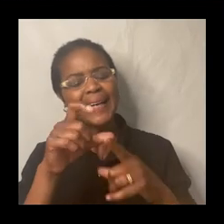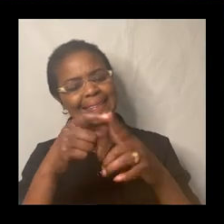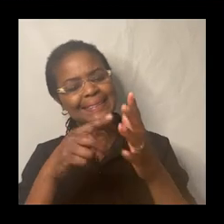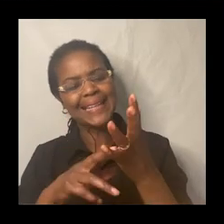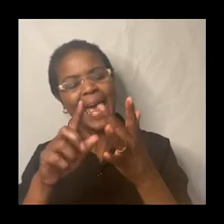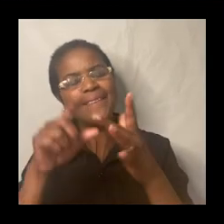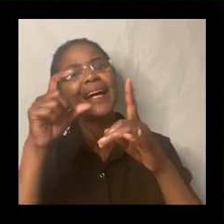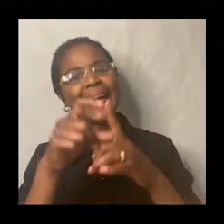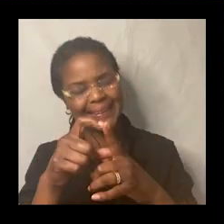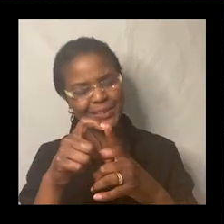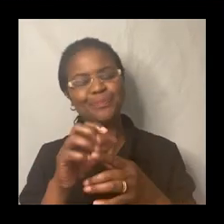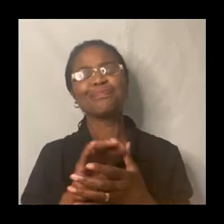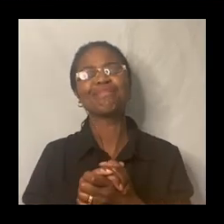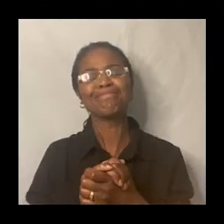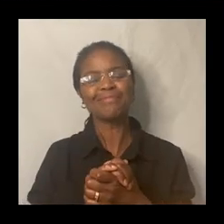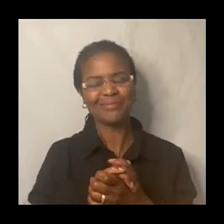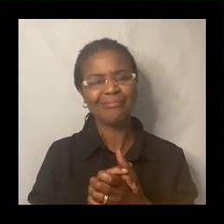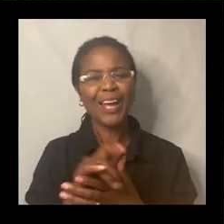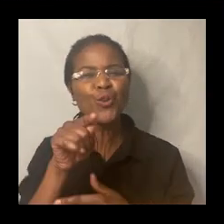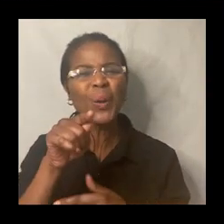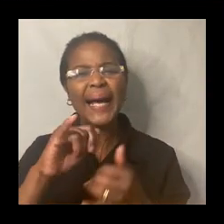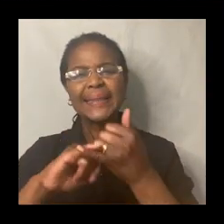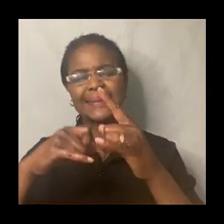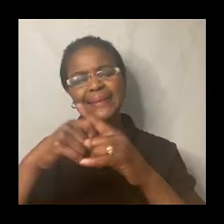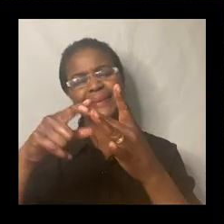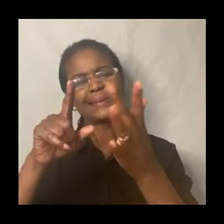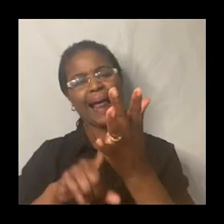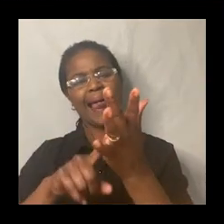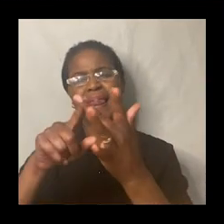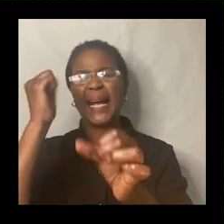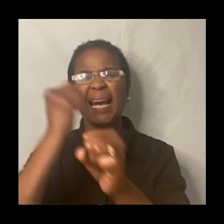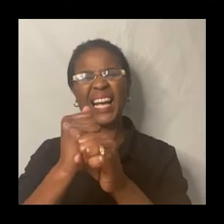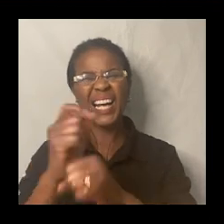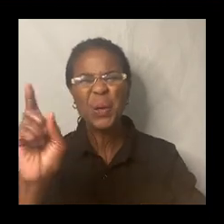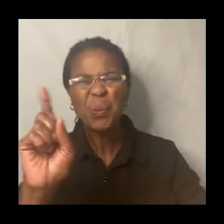David, what for you is Skellig?